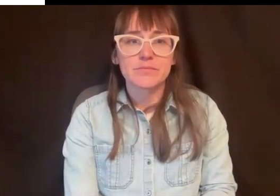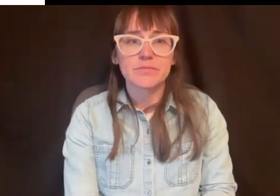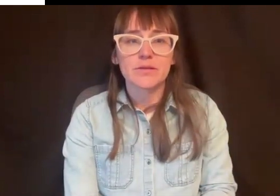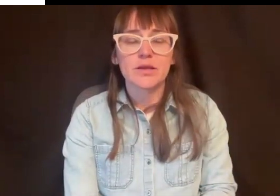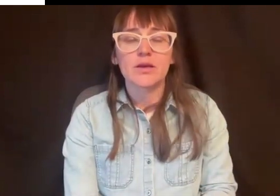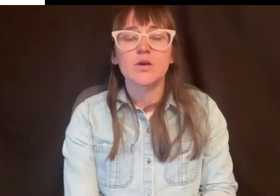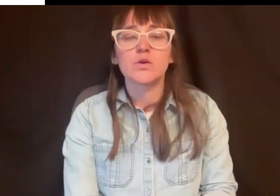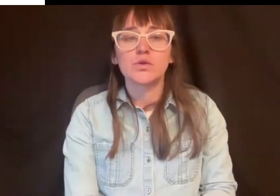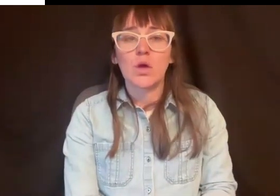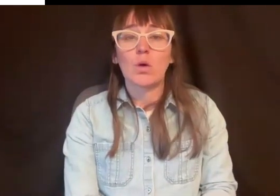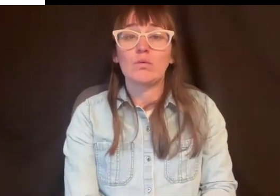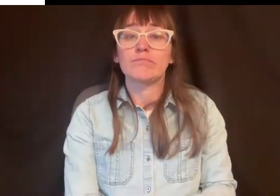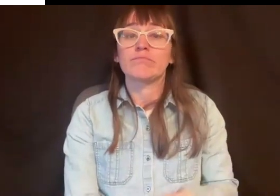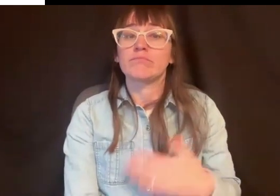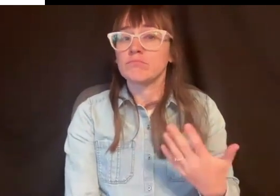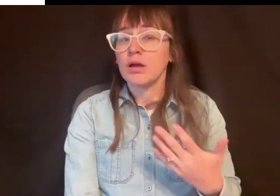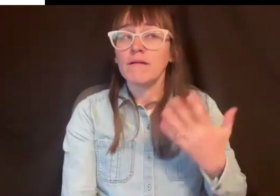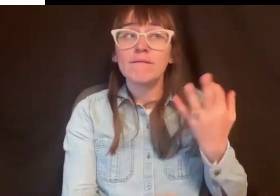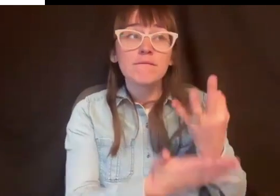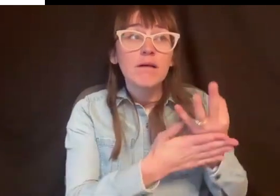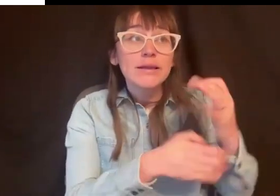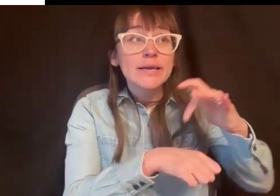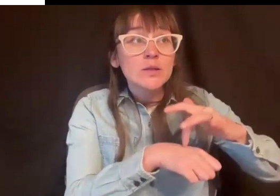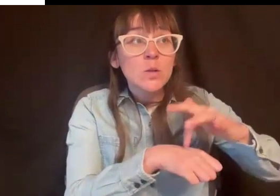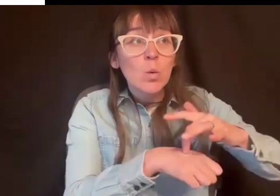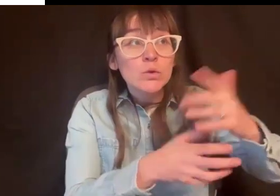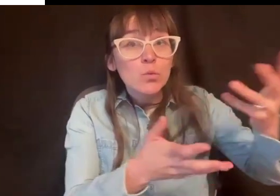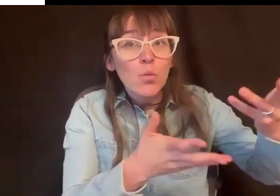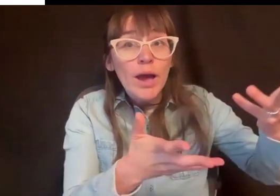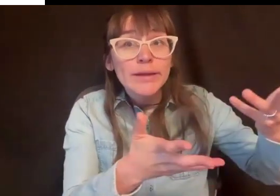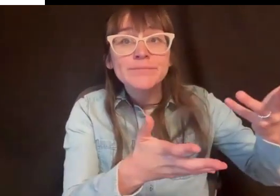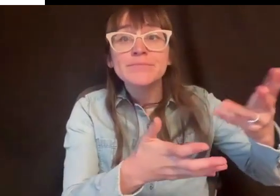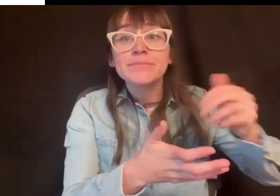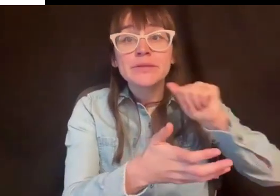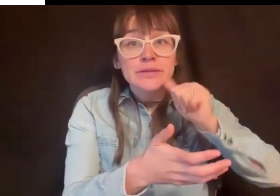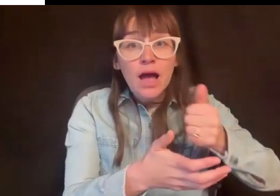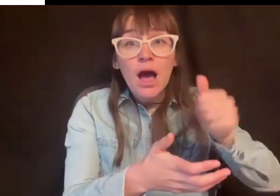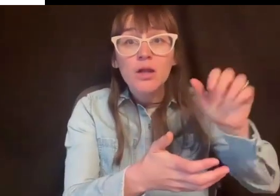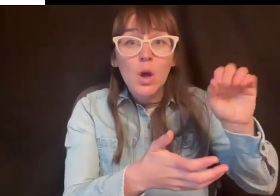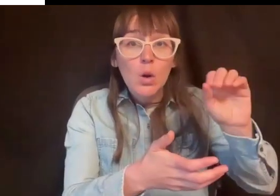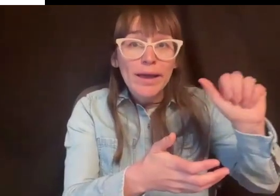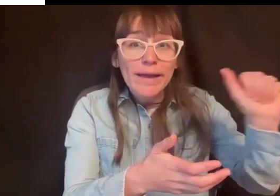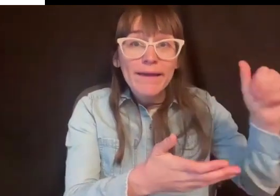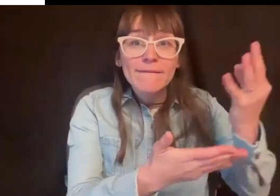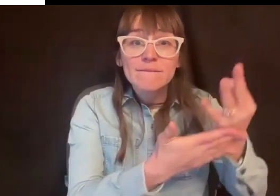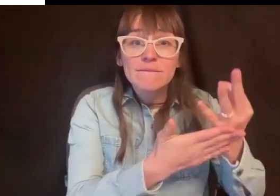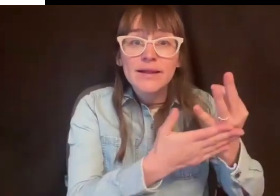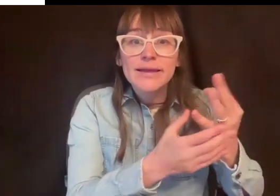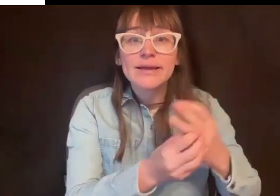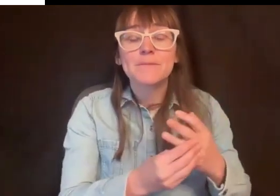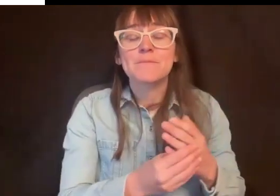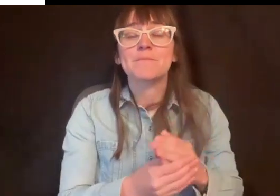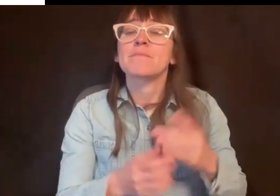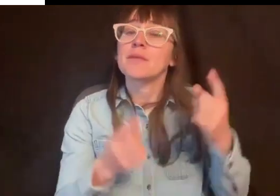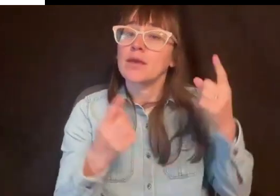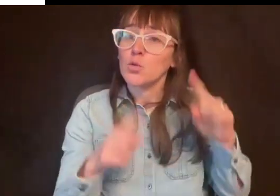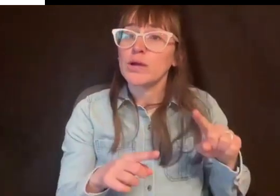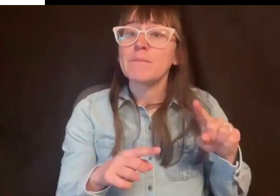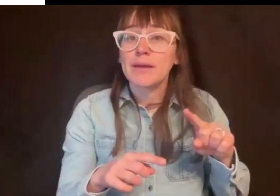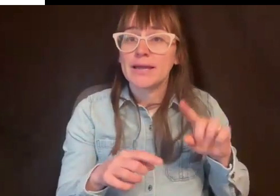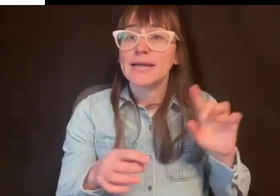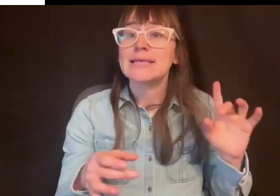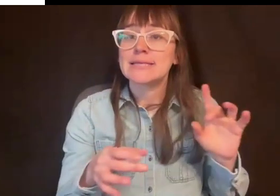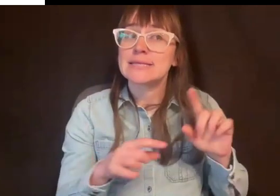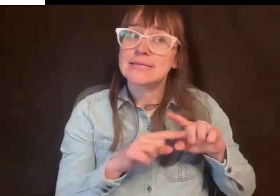So question 1, what's the funding source? Non-Old Americans Act funding. An agreement is subject to prior approval